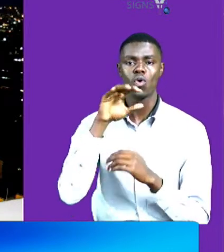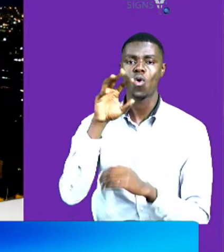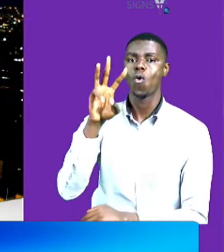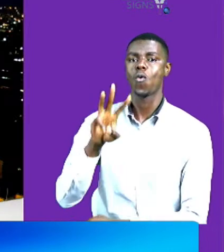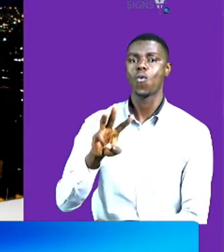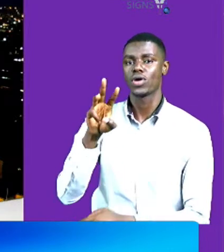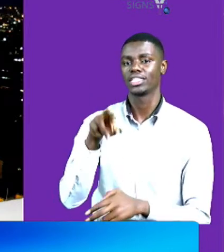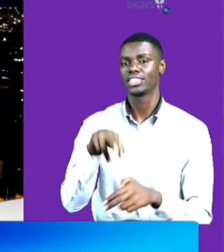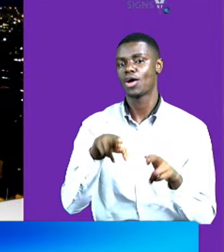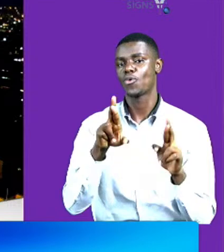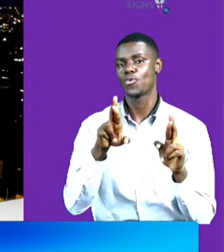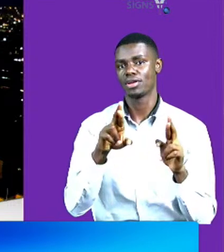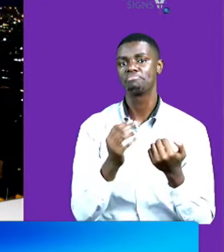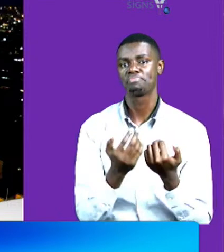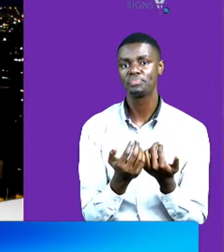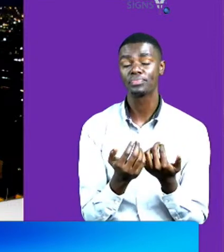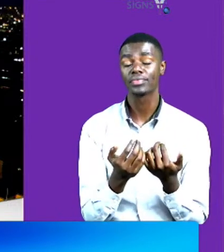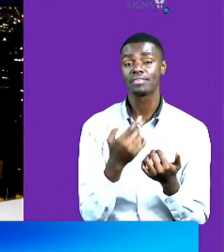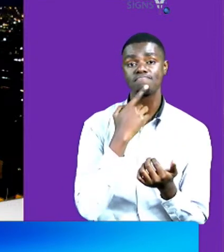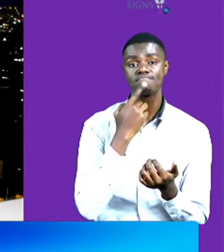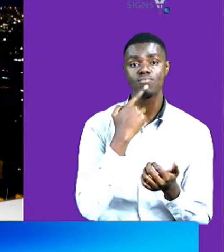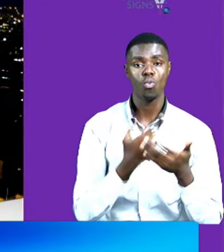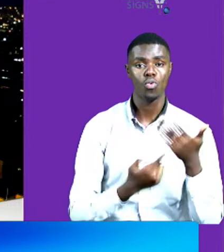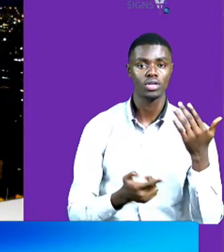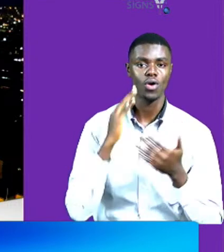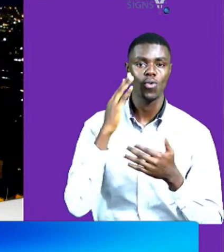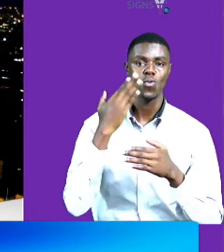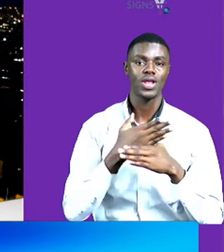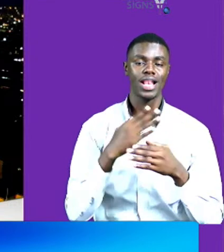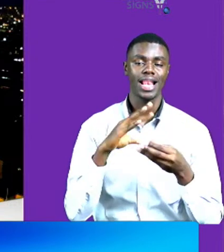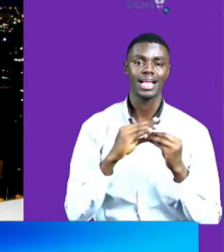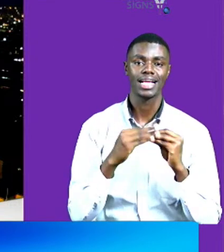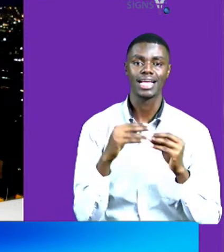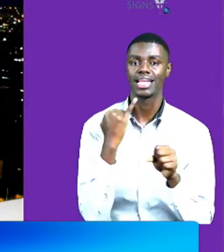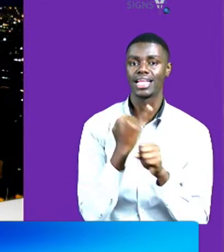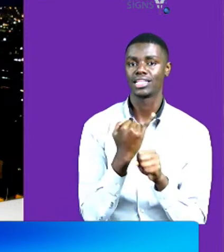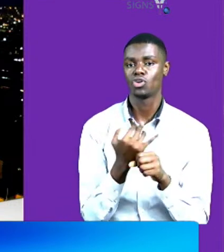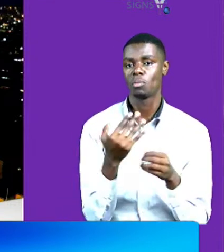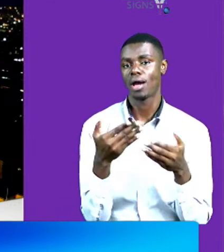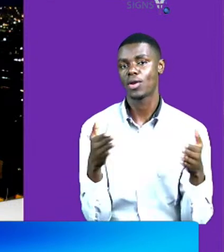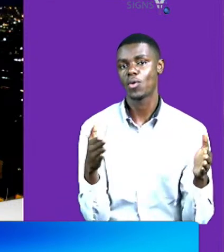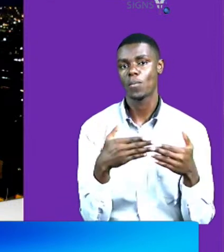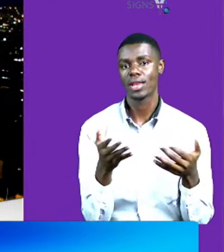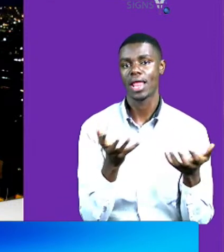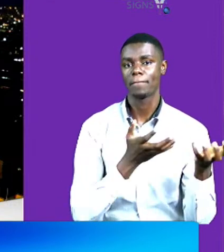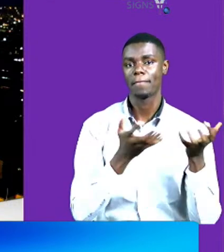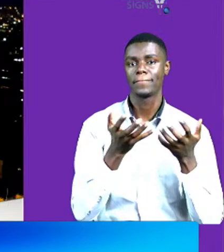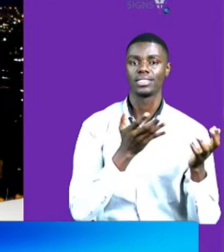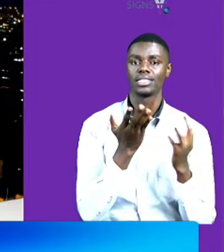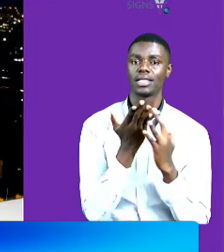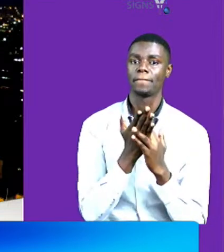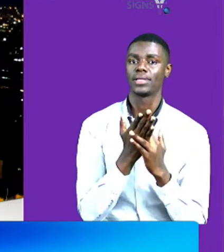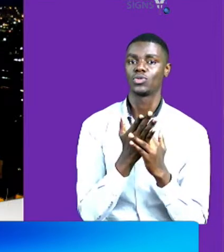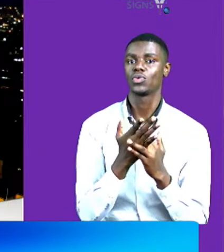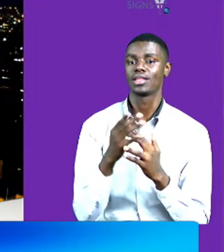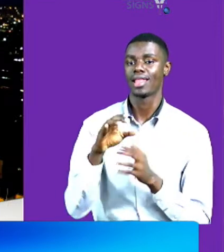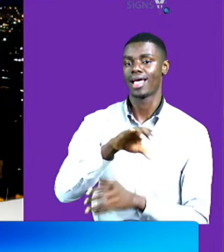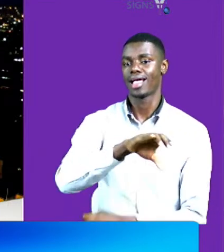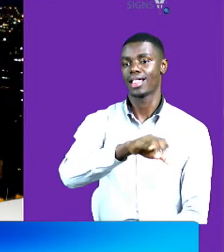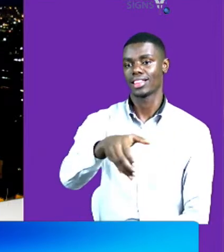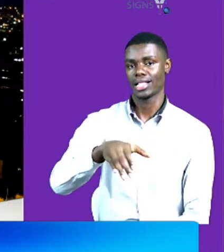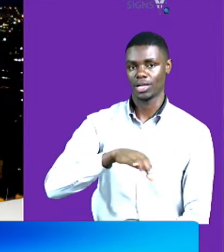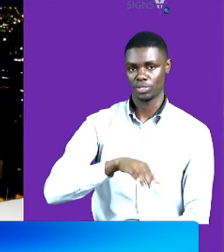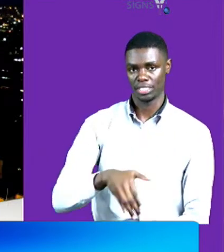Isiolo-Wajir asphalt road, saying it will create jobs and open up trade between the